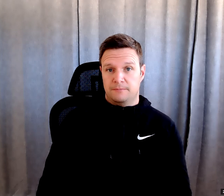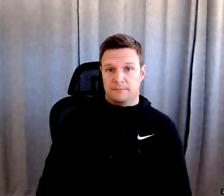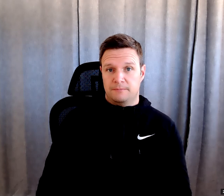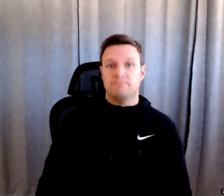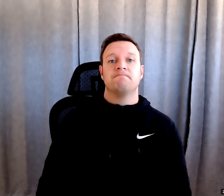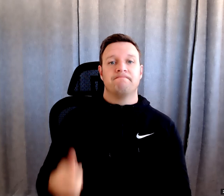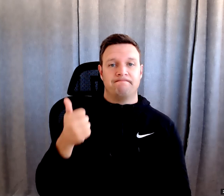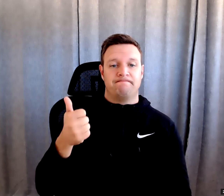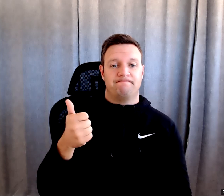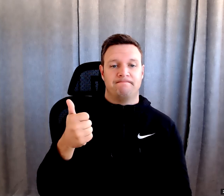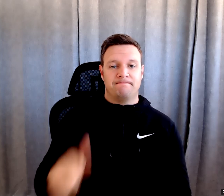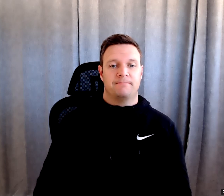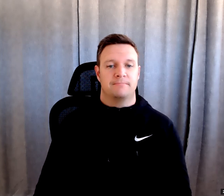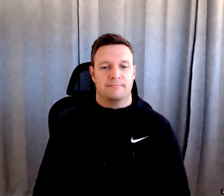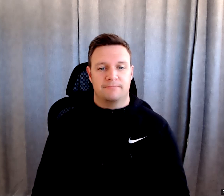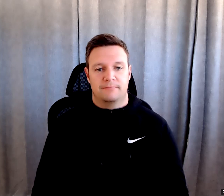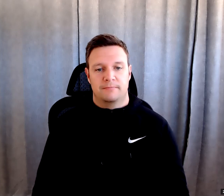Okay, great.